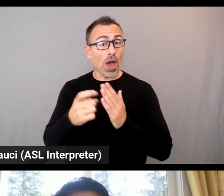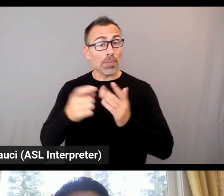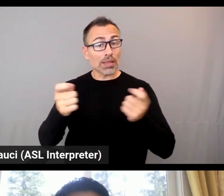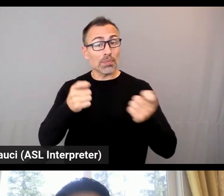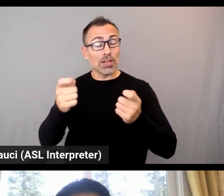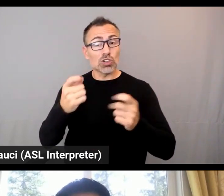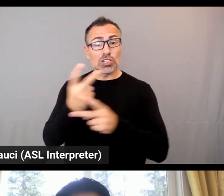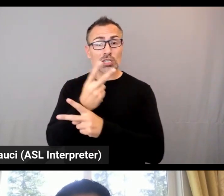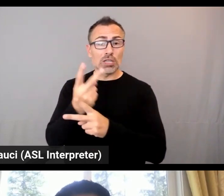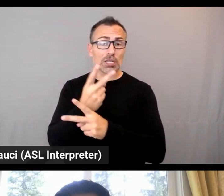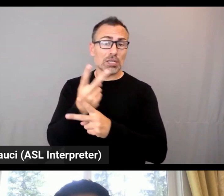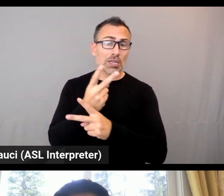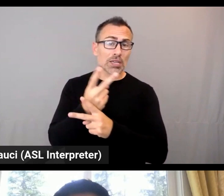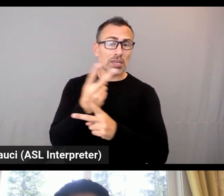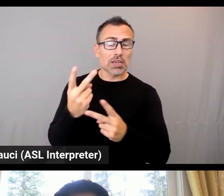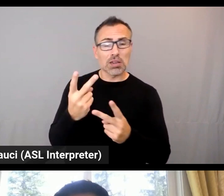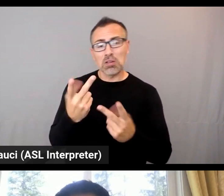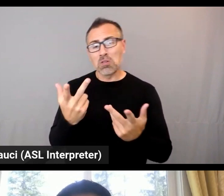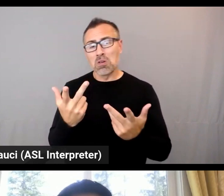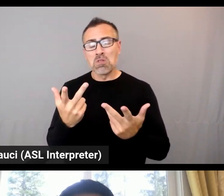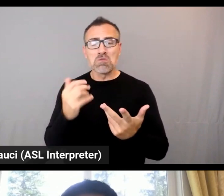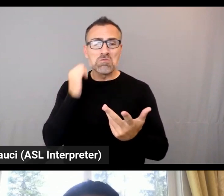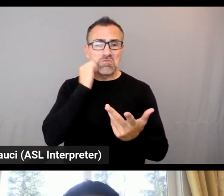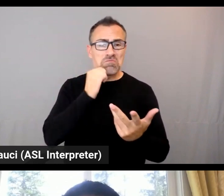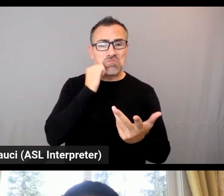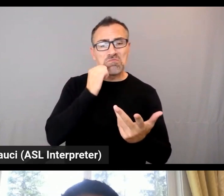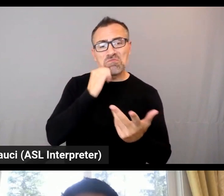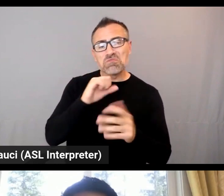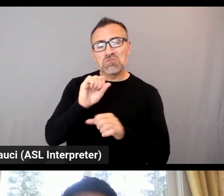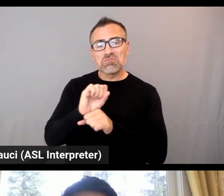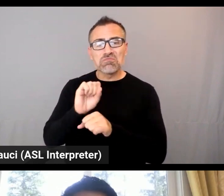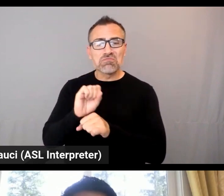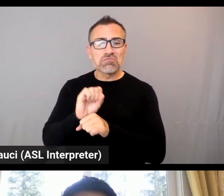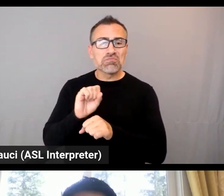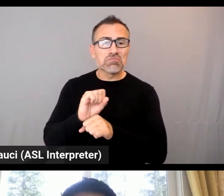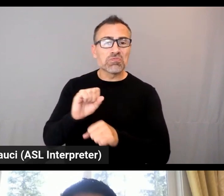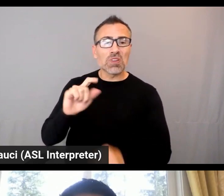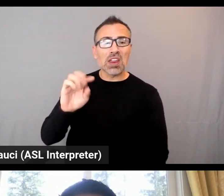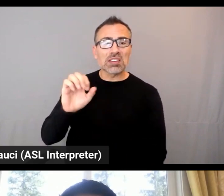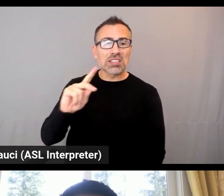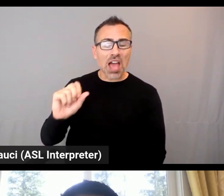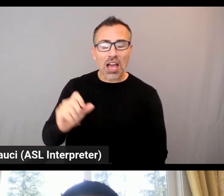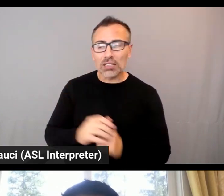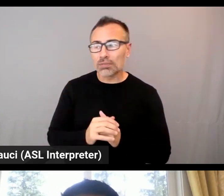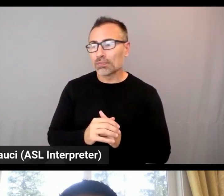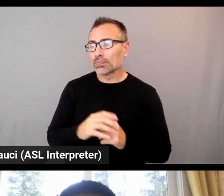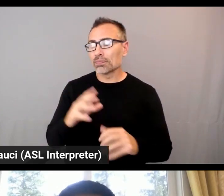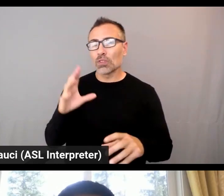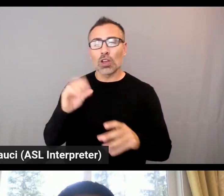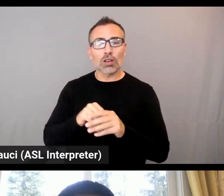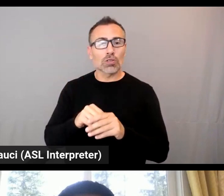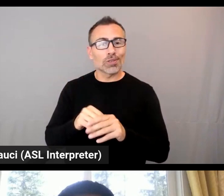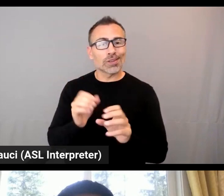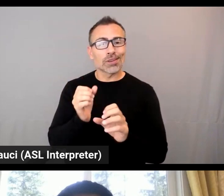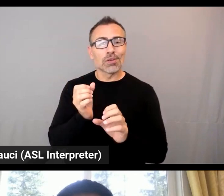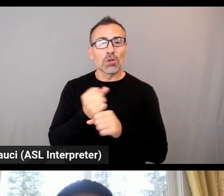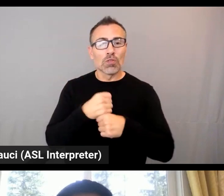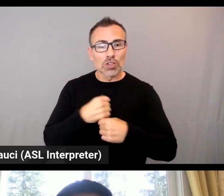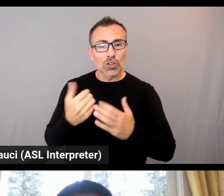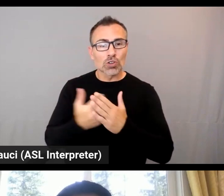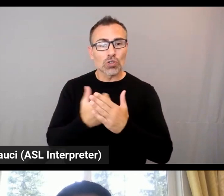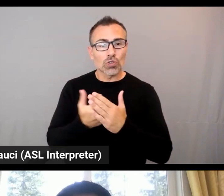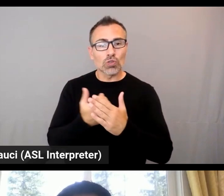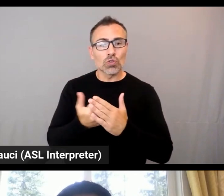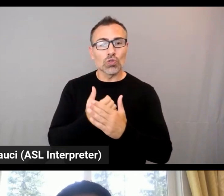day-to-day tasks for our customers. These are tasks including provisioning a new databases,